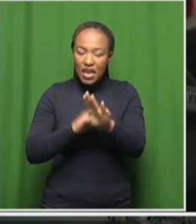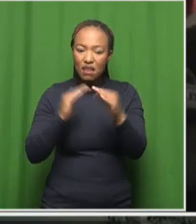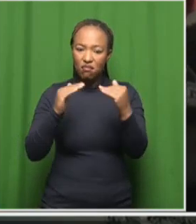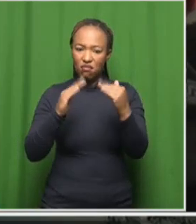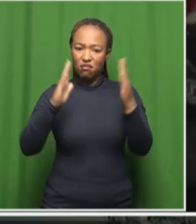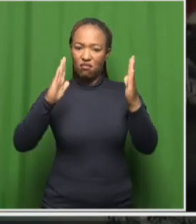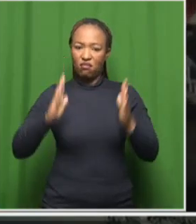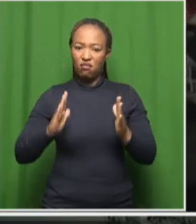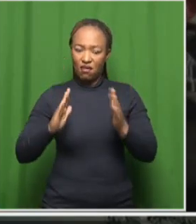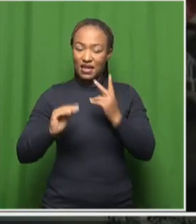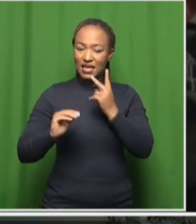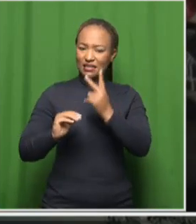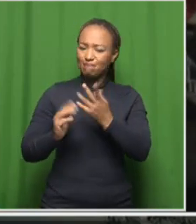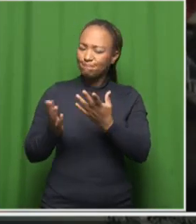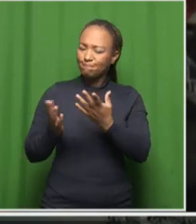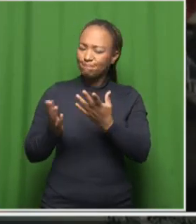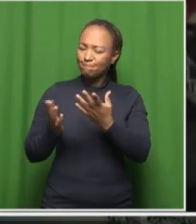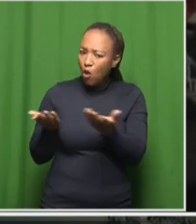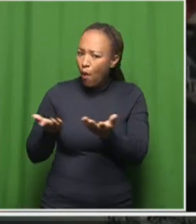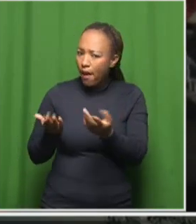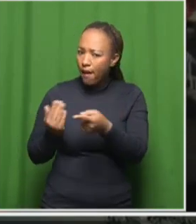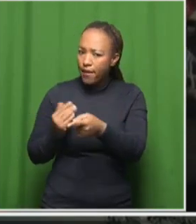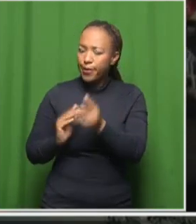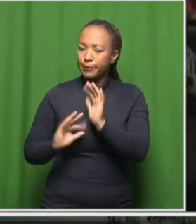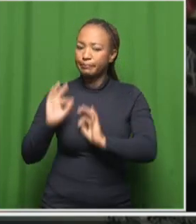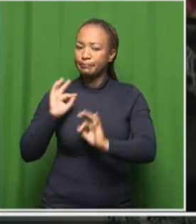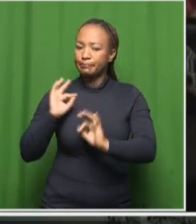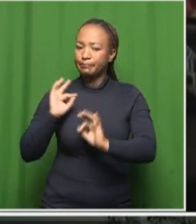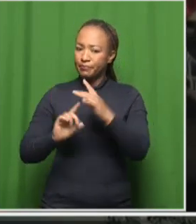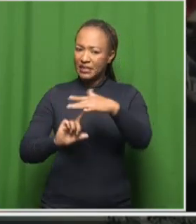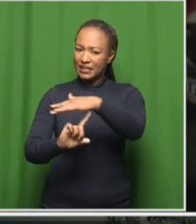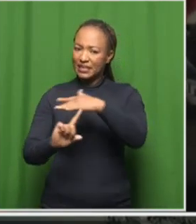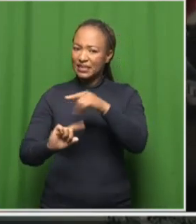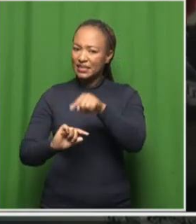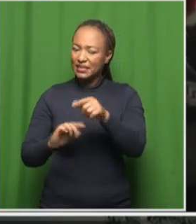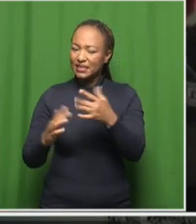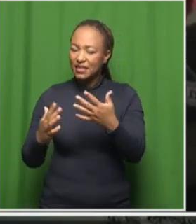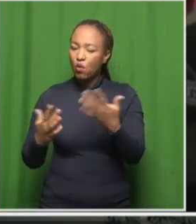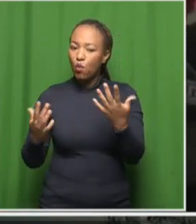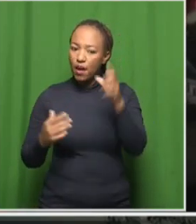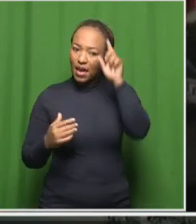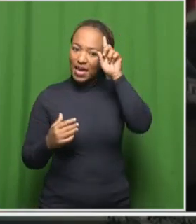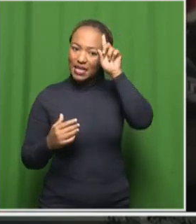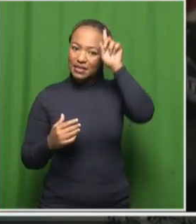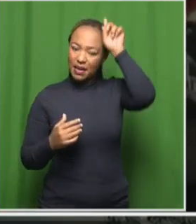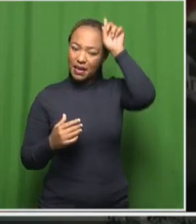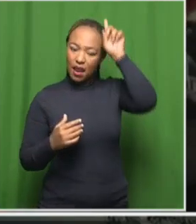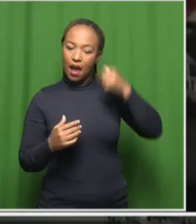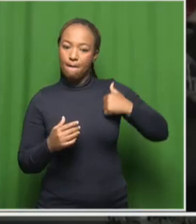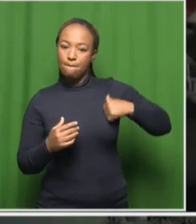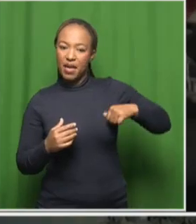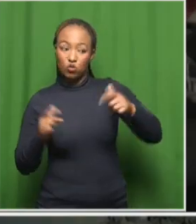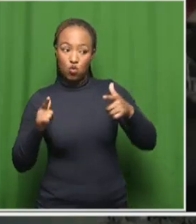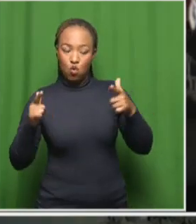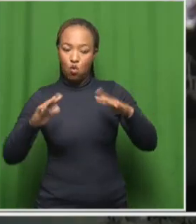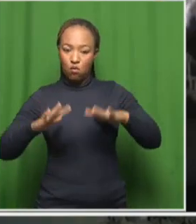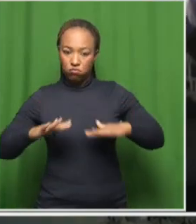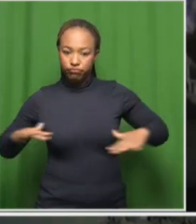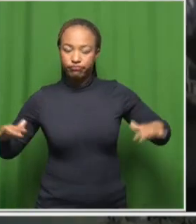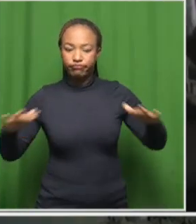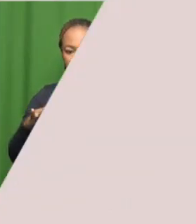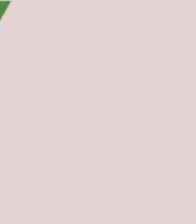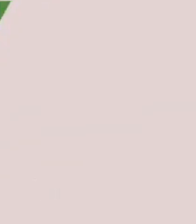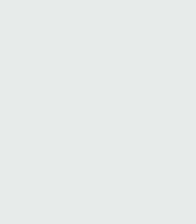are now and, of course, the latest update on the situation in the Nelson Mandela Bay metro.